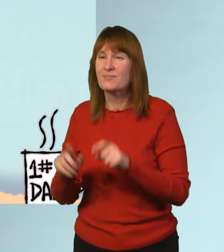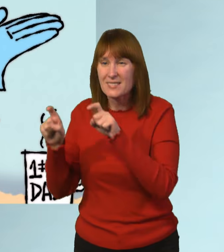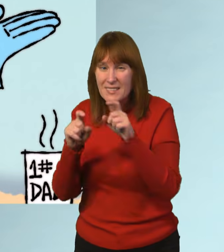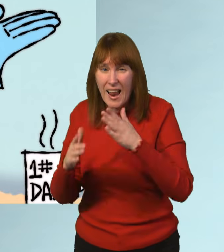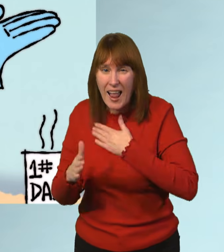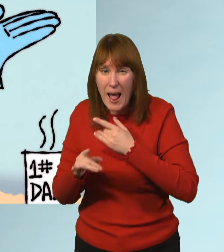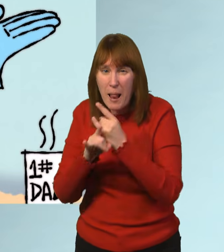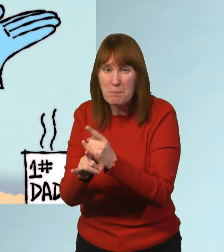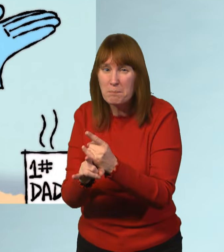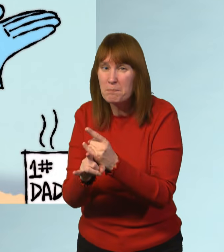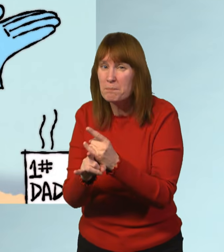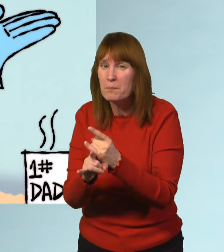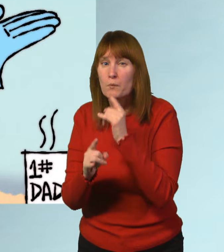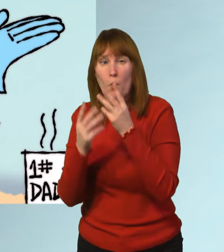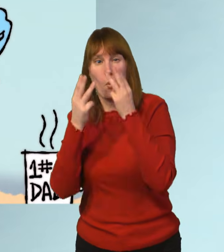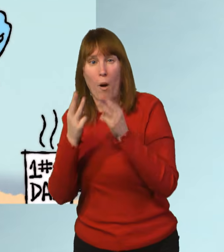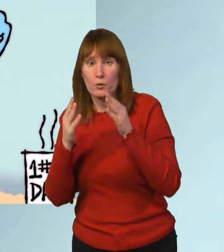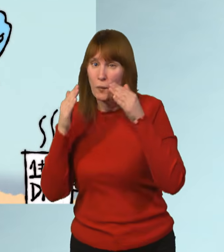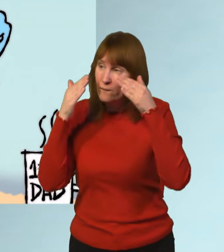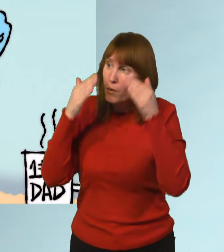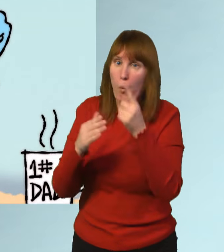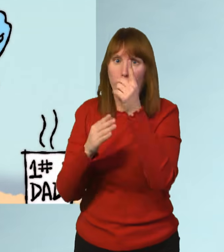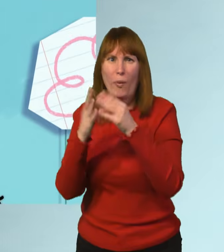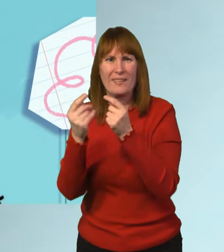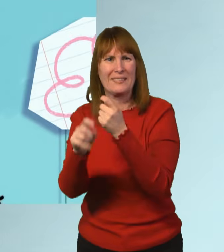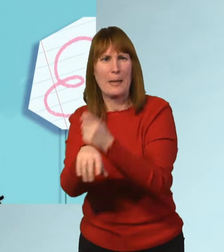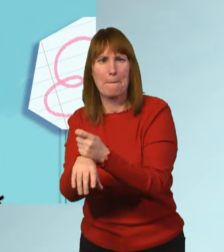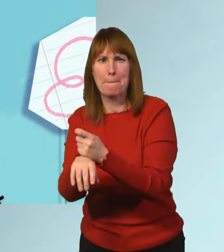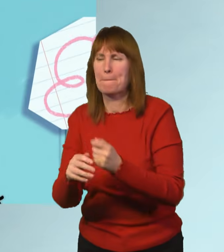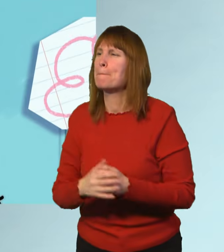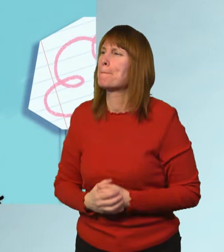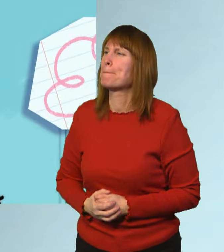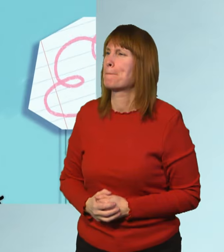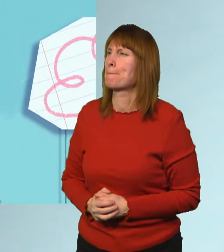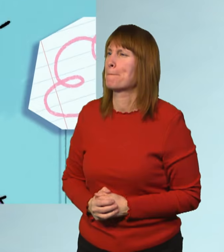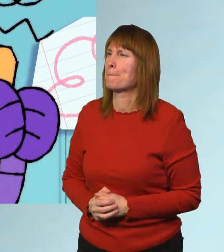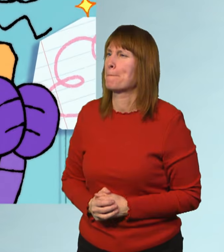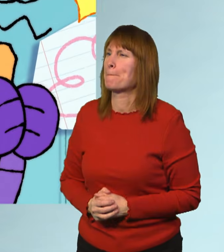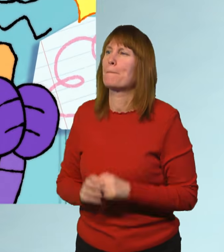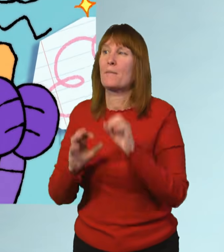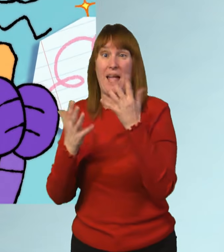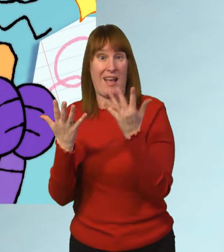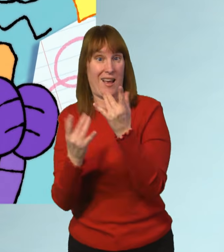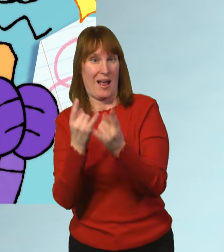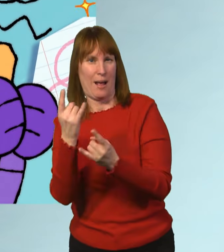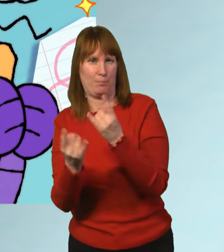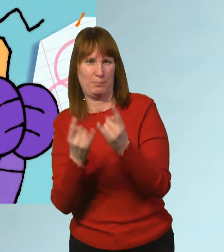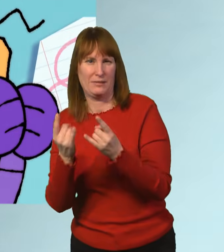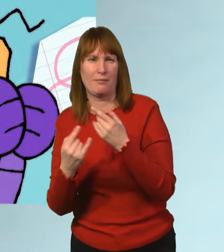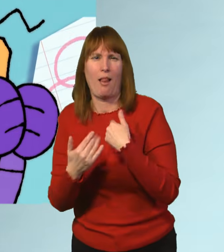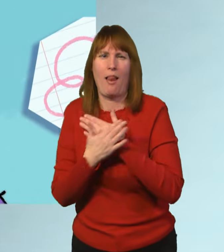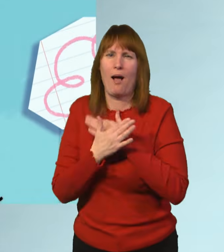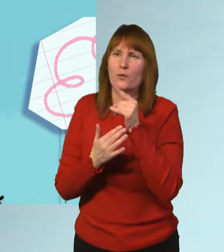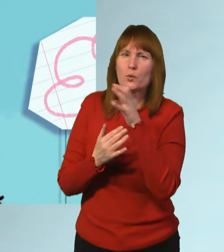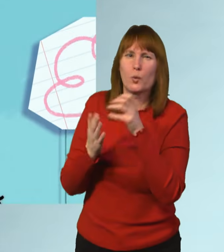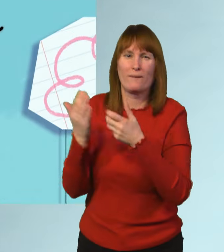to help, but you just want to focus on one thing at a time? Exactly. It just so happens I love to tune ukuleles. Maybe